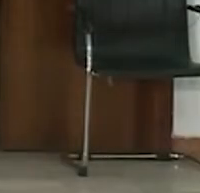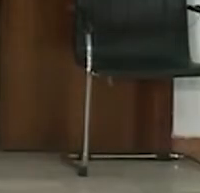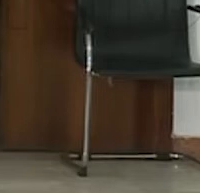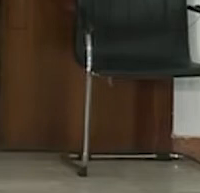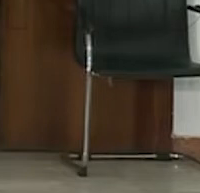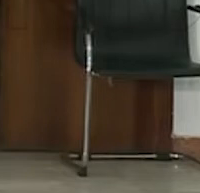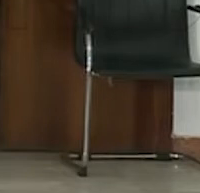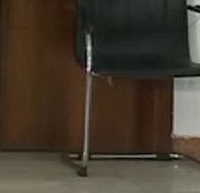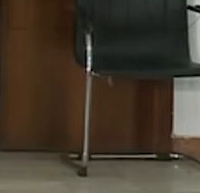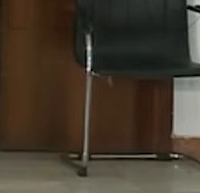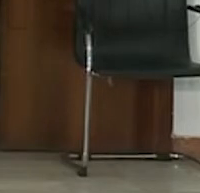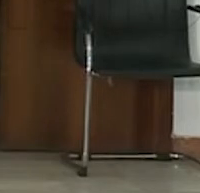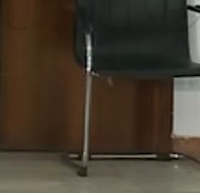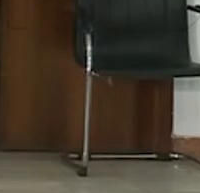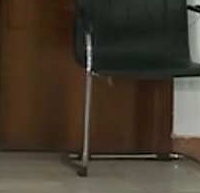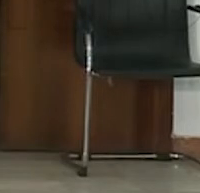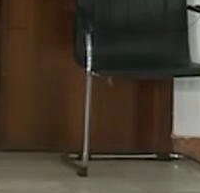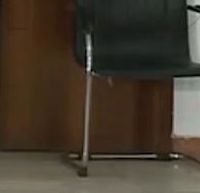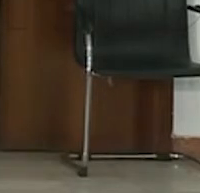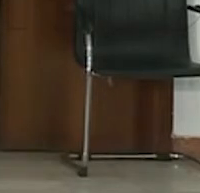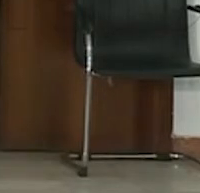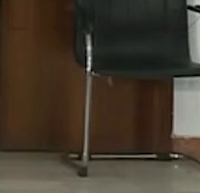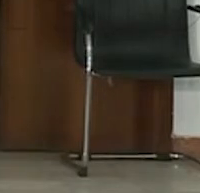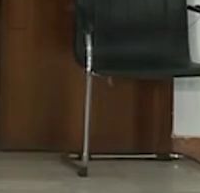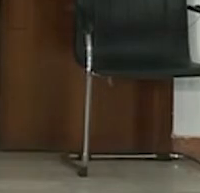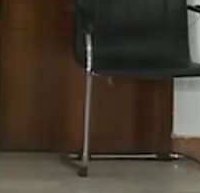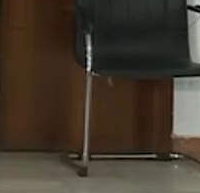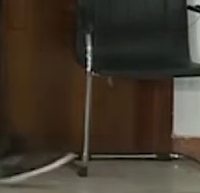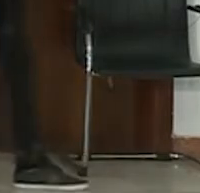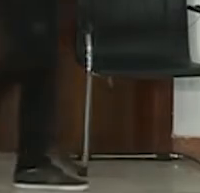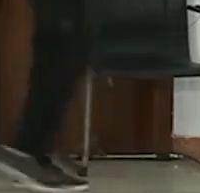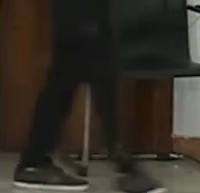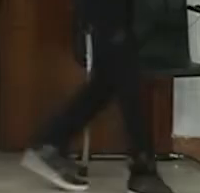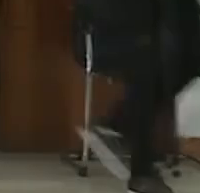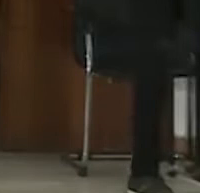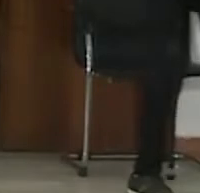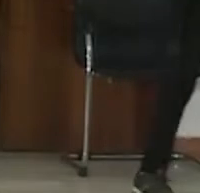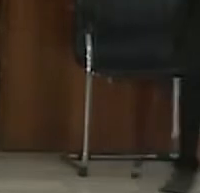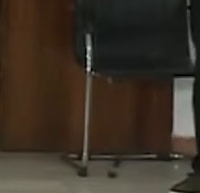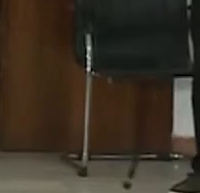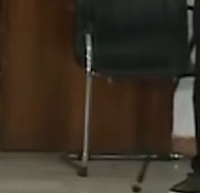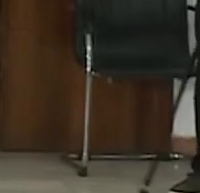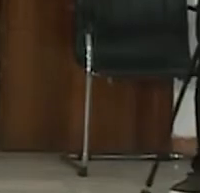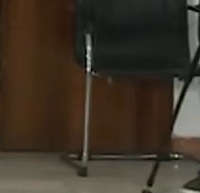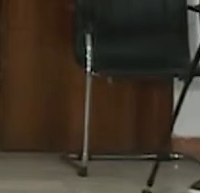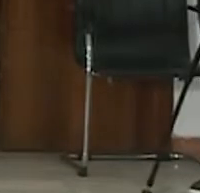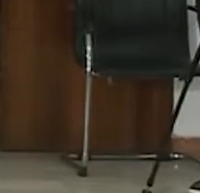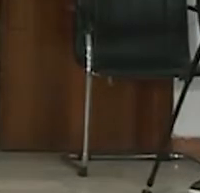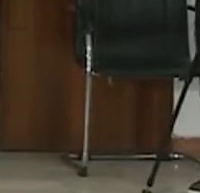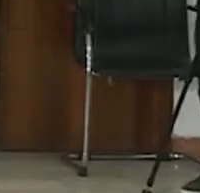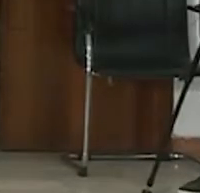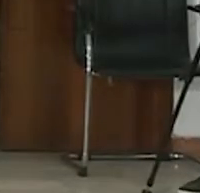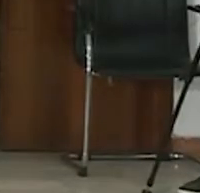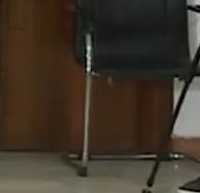The Chairman, National Coordinator, members of the PTF, my colleagues. My name is Amaka Ude. I report for Arise News, and I have one simple